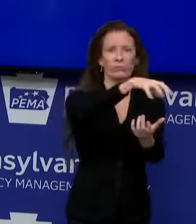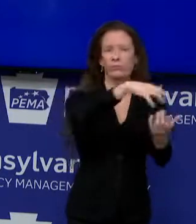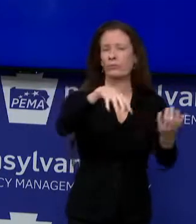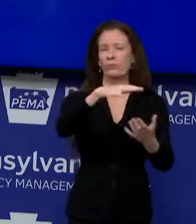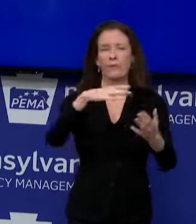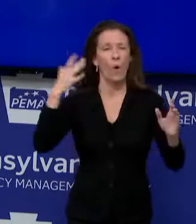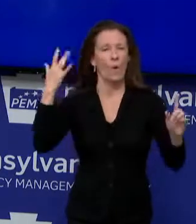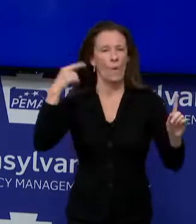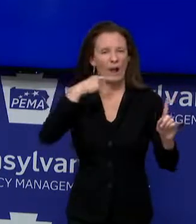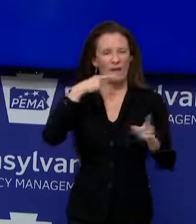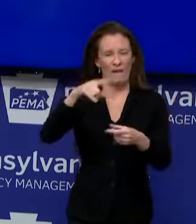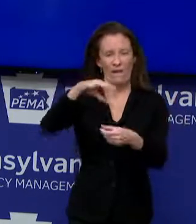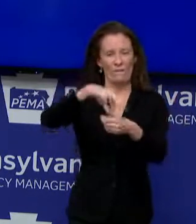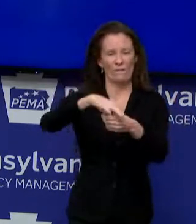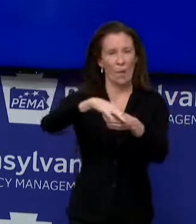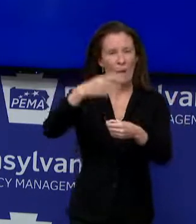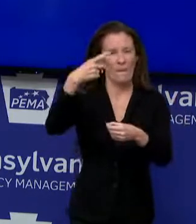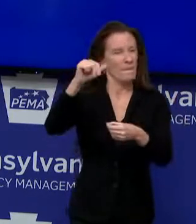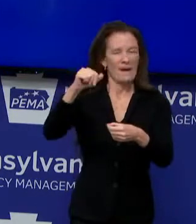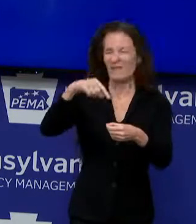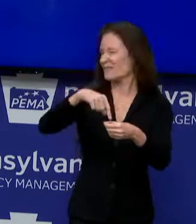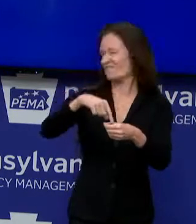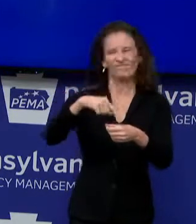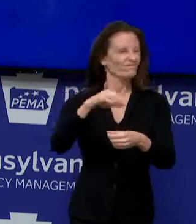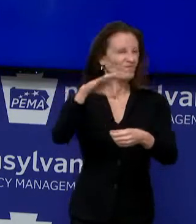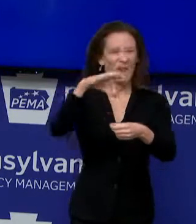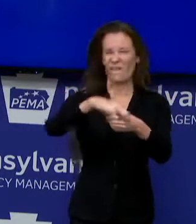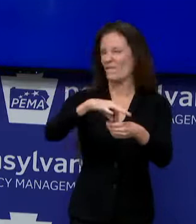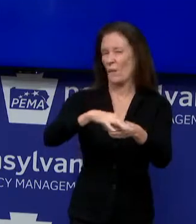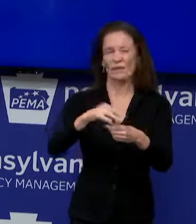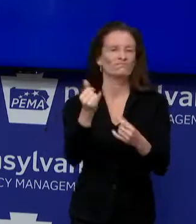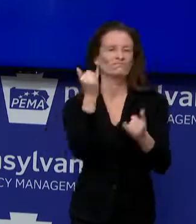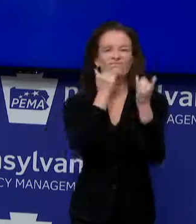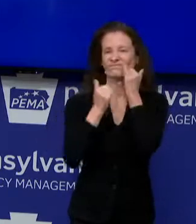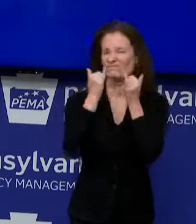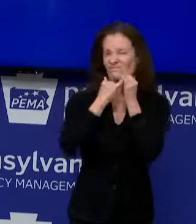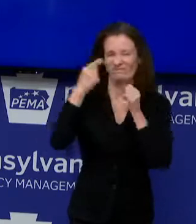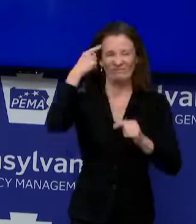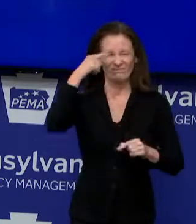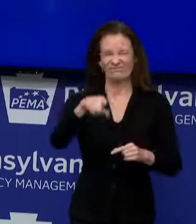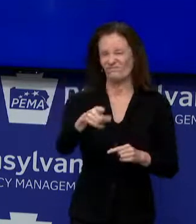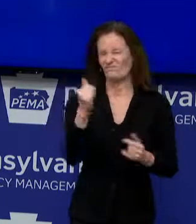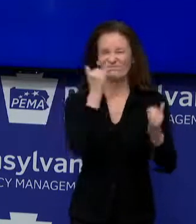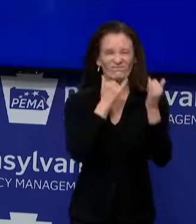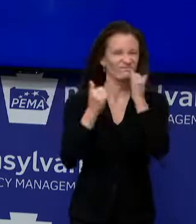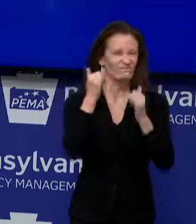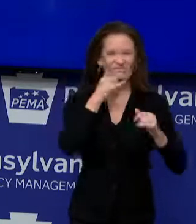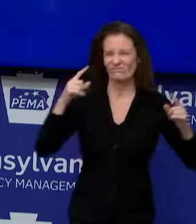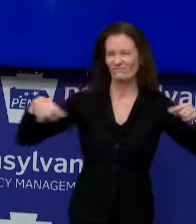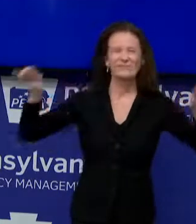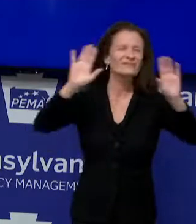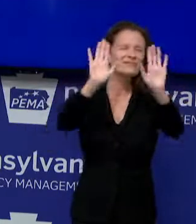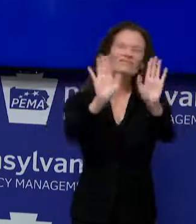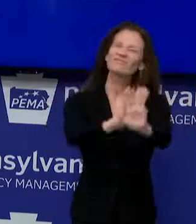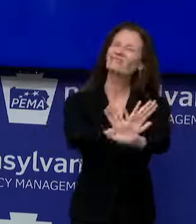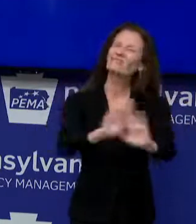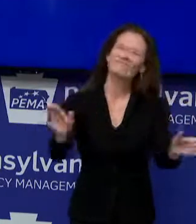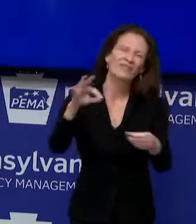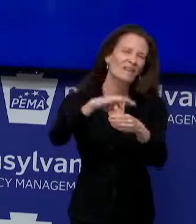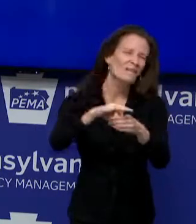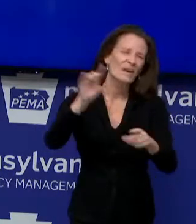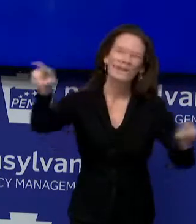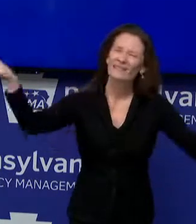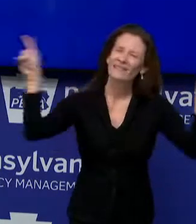are suspect. This, of course, is a shameful lie. The very democracy these lawmakers swore an oath to